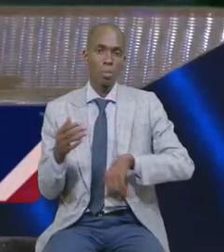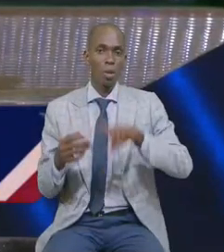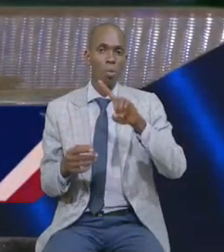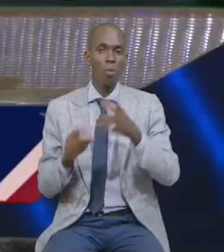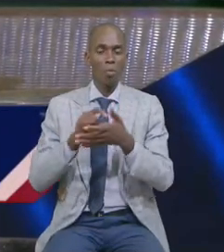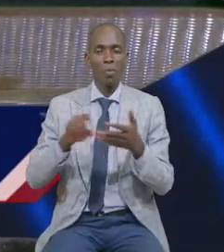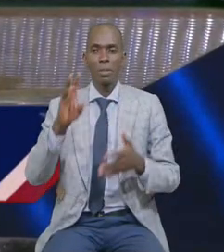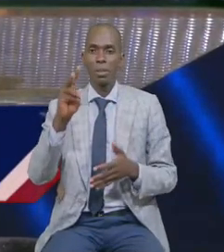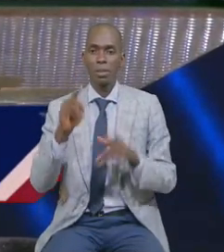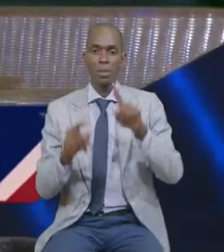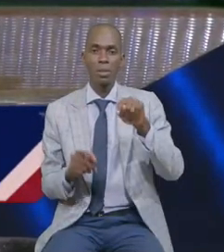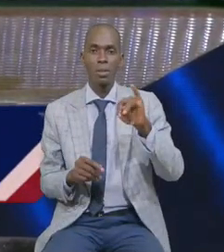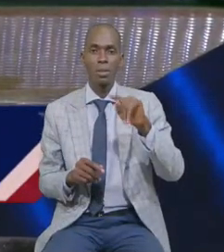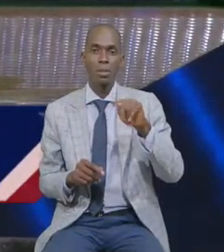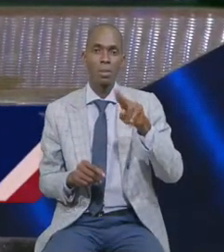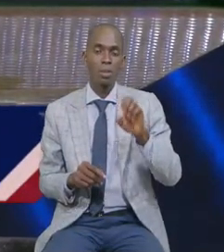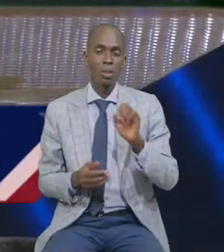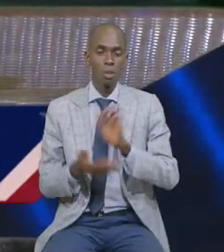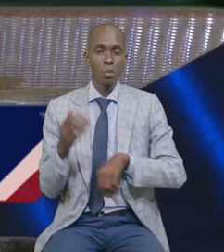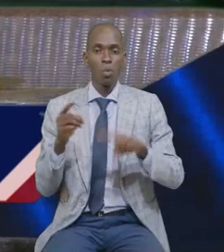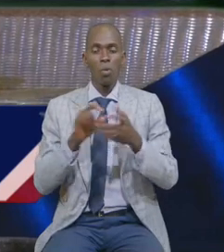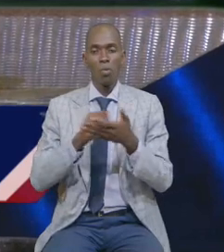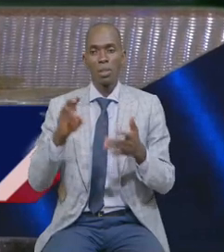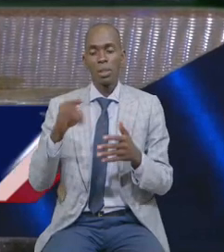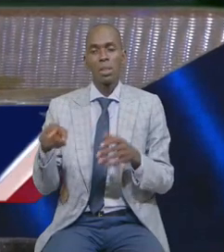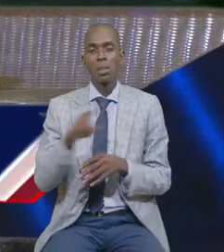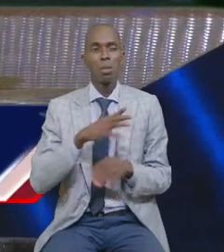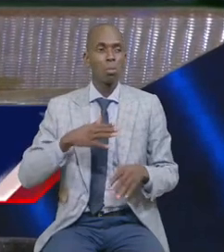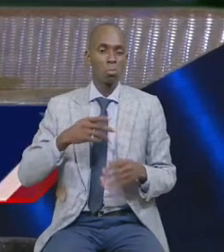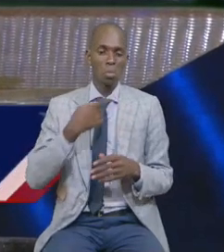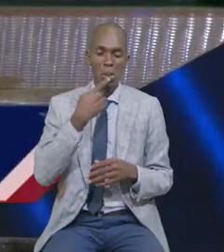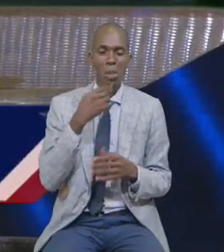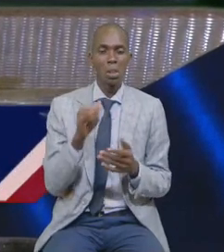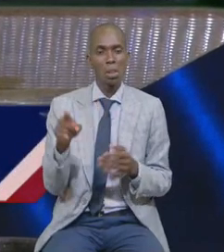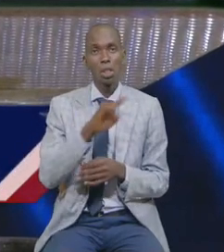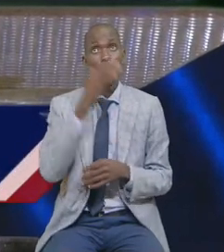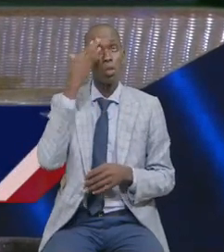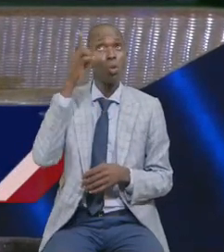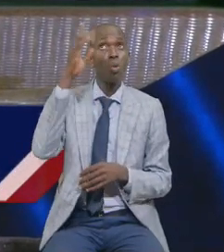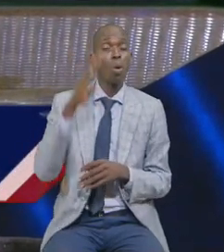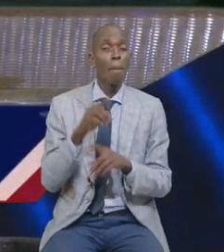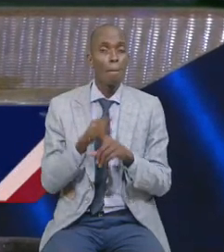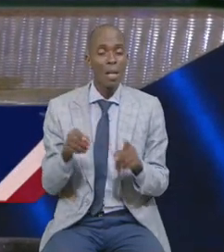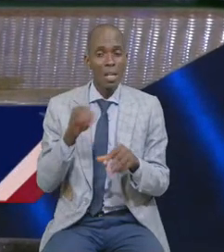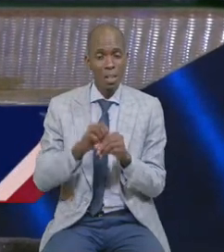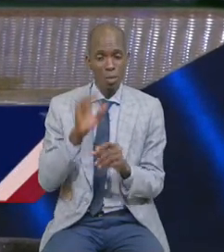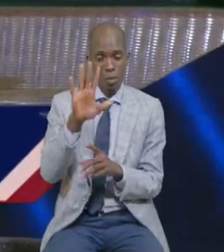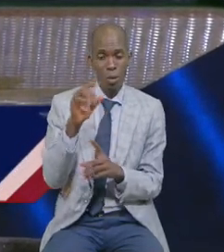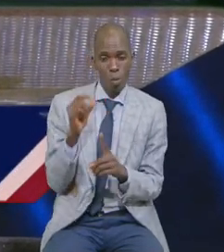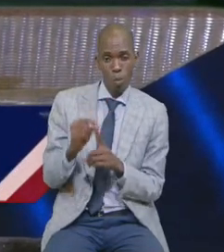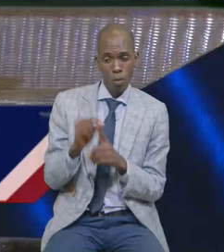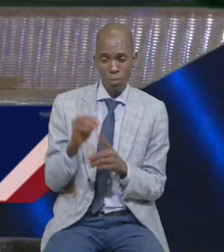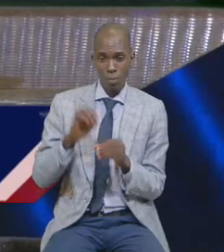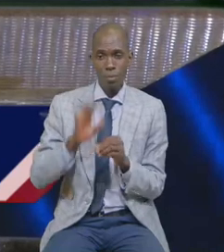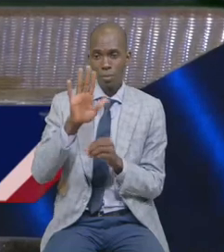1, verse 16, they profess that they know God, but in works they deny him. In